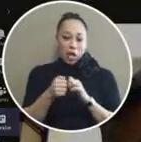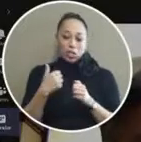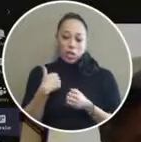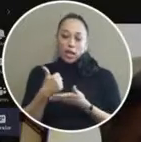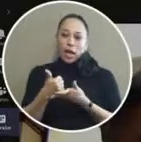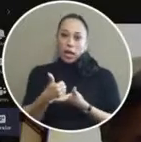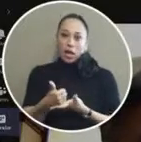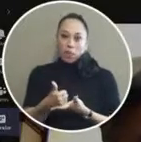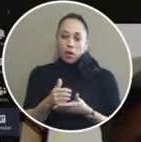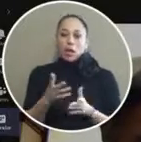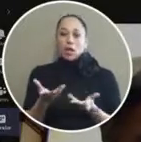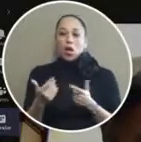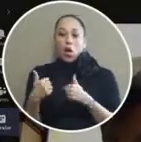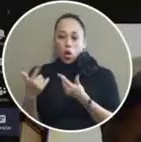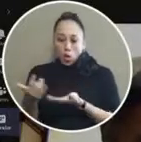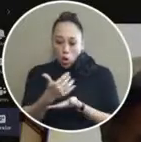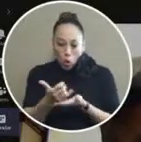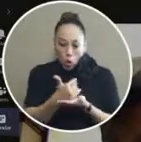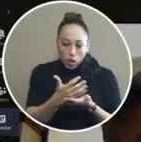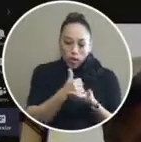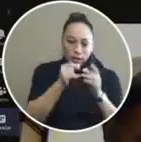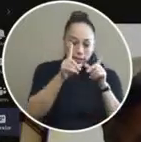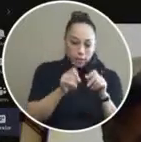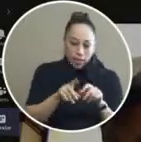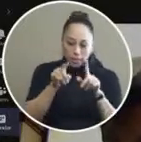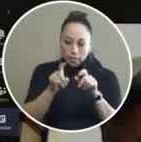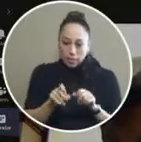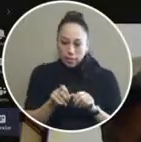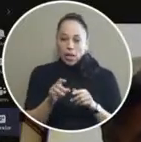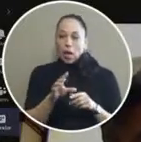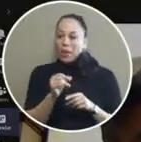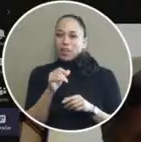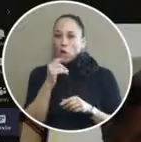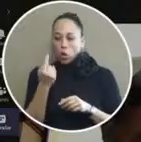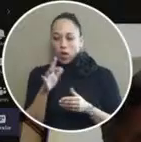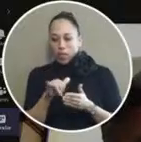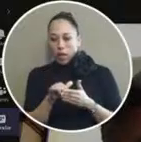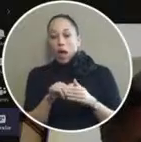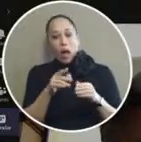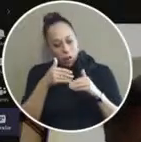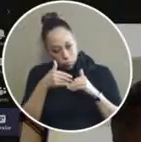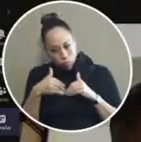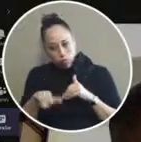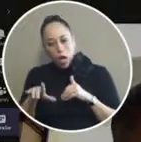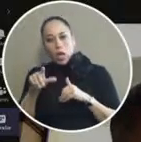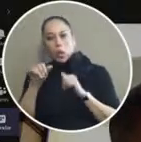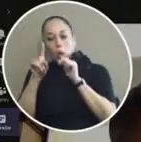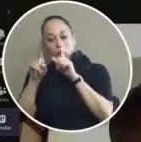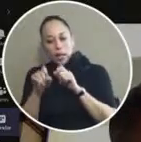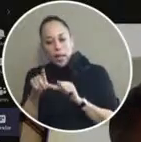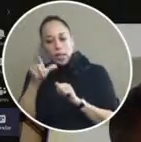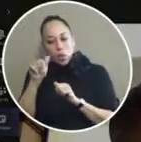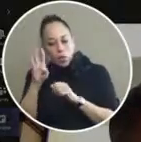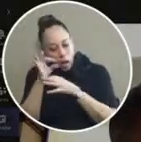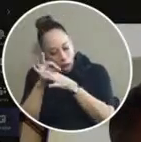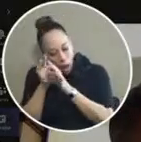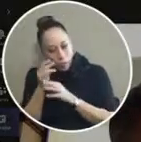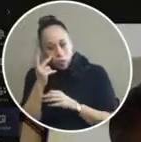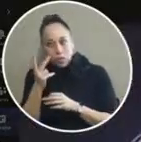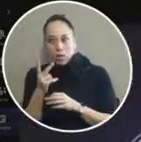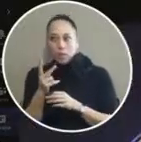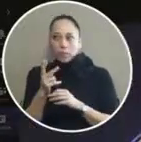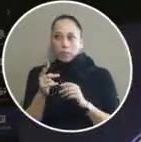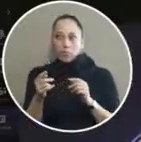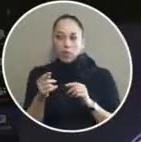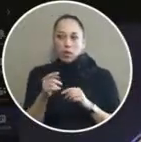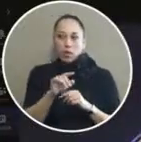picture. As far as collecting samples, they're not collecting samples. It's just a test. It's a laboratory location. Yeah. What's